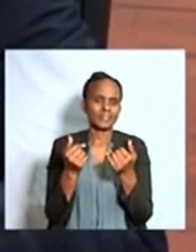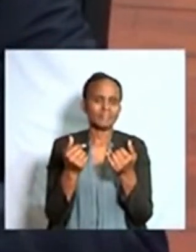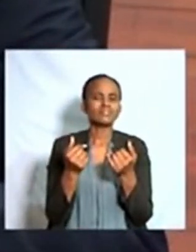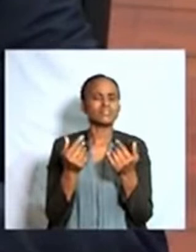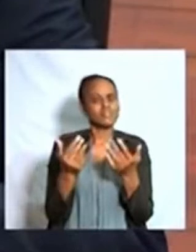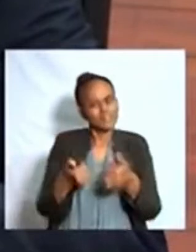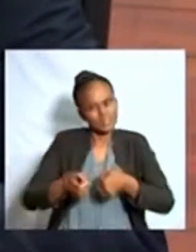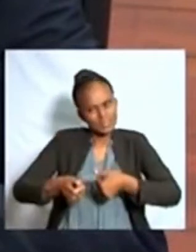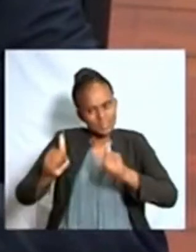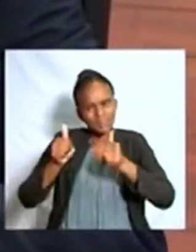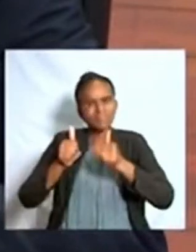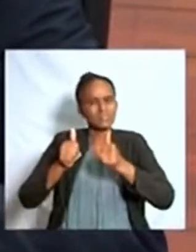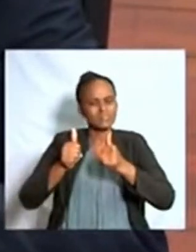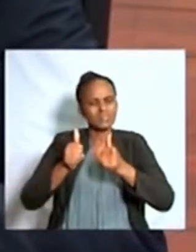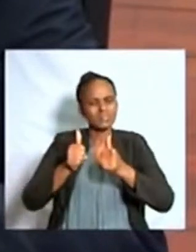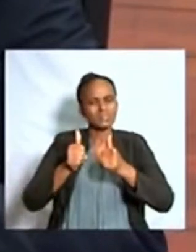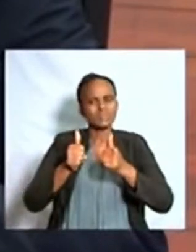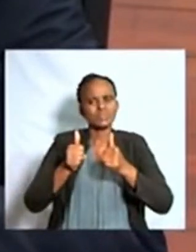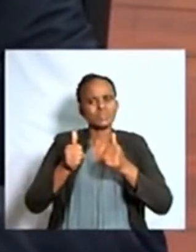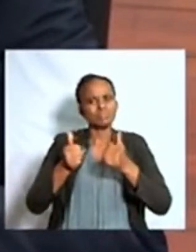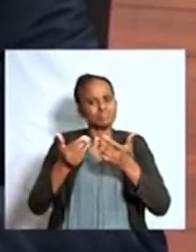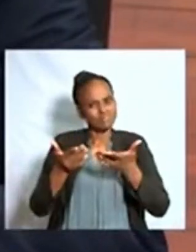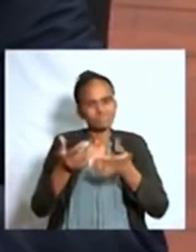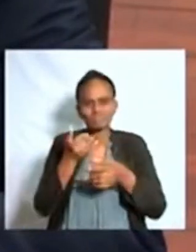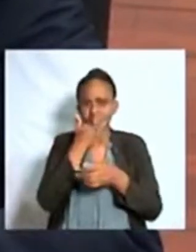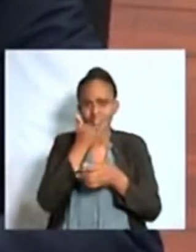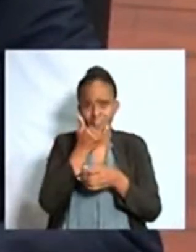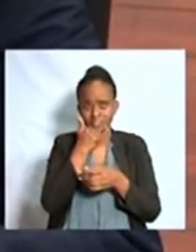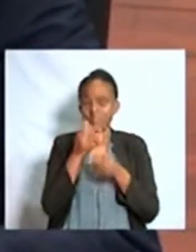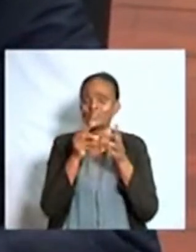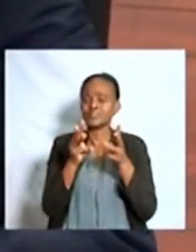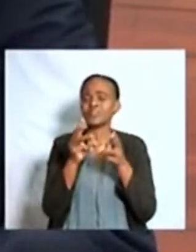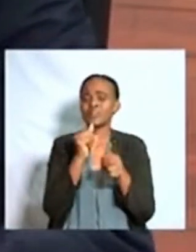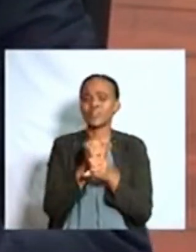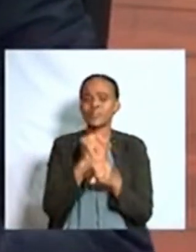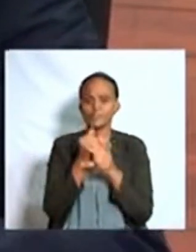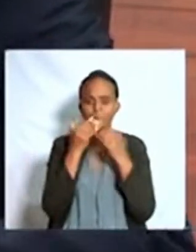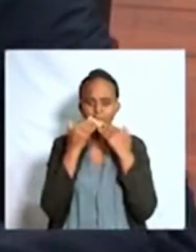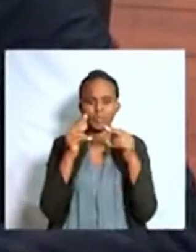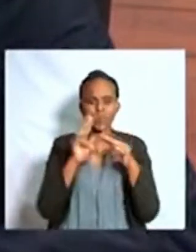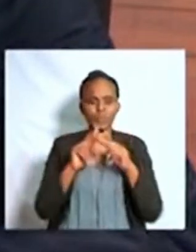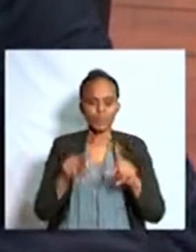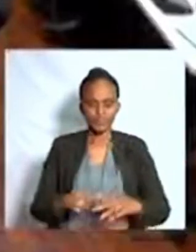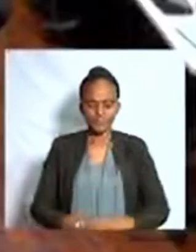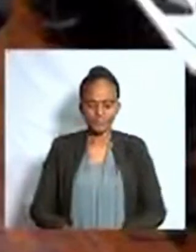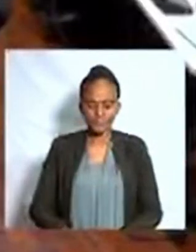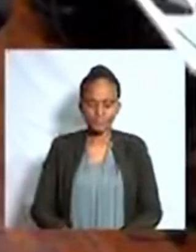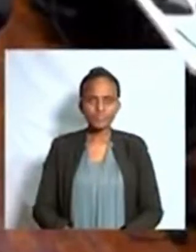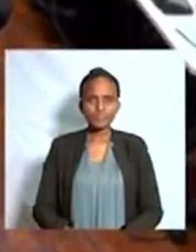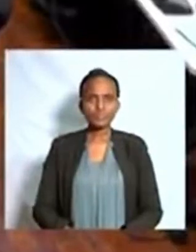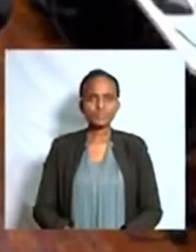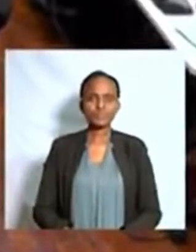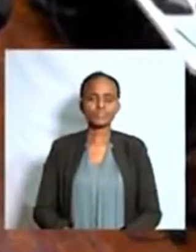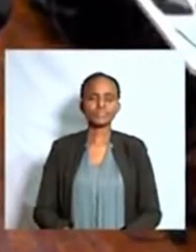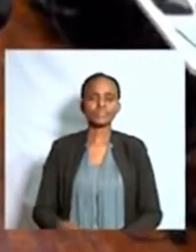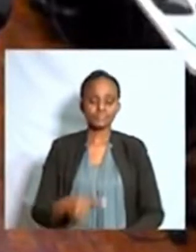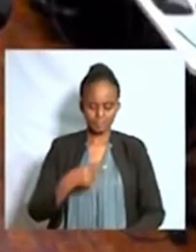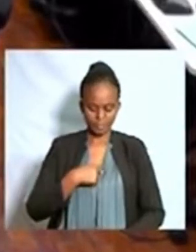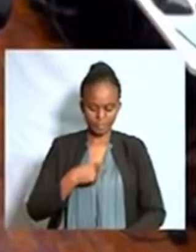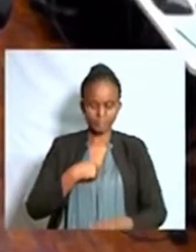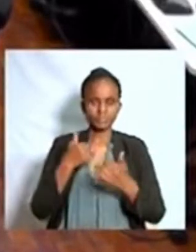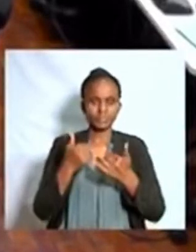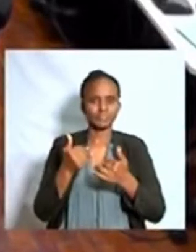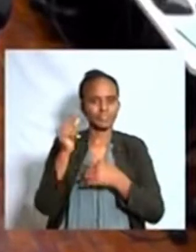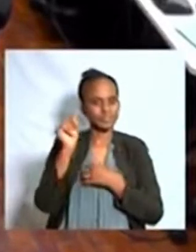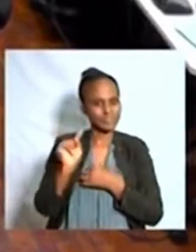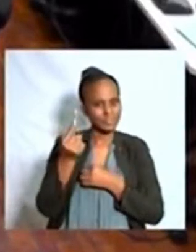willingly do things wrong? Okay, Town clerk. Thank you, Chair. I wish to first